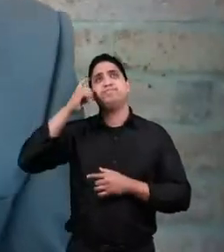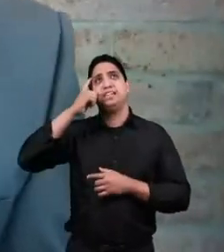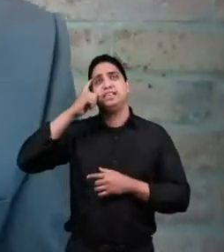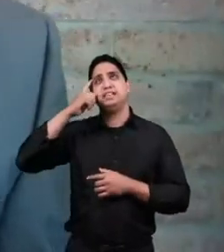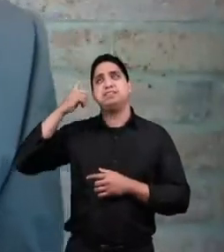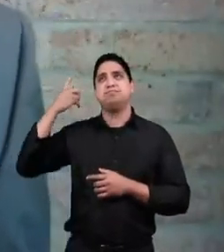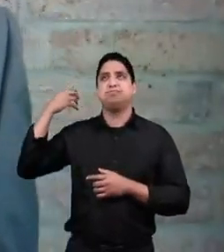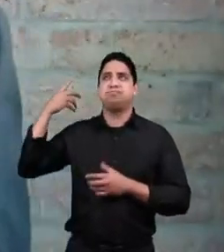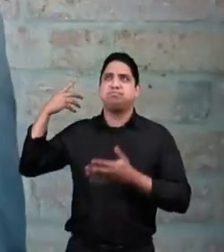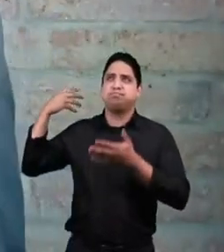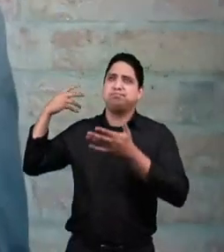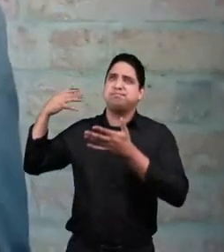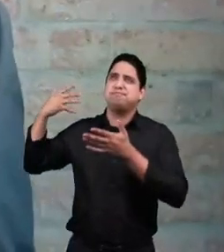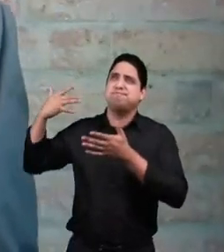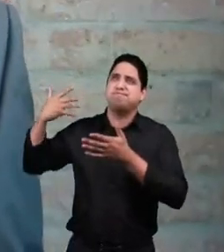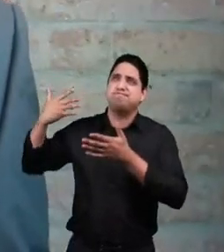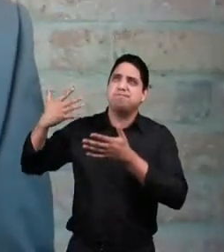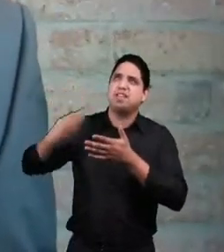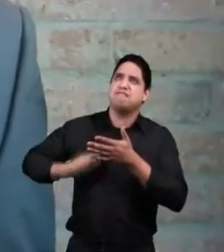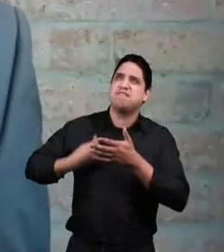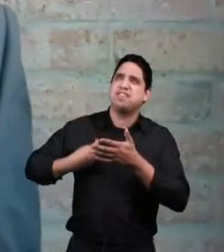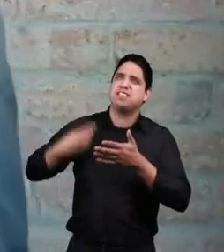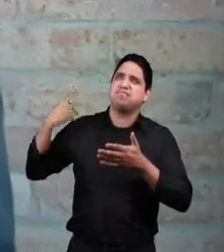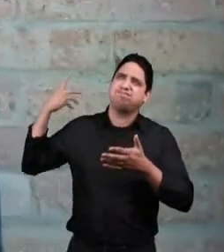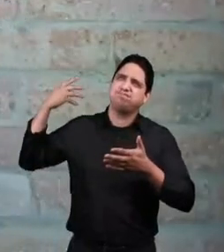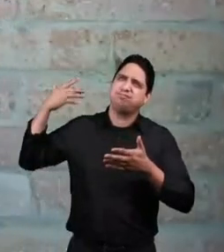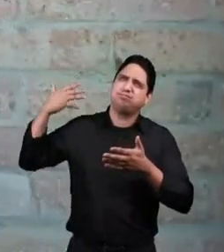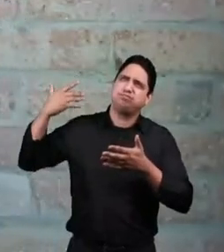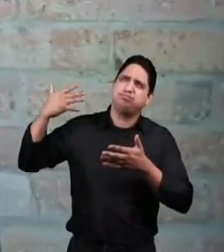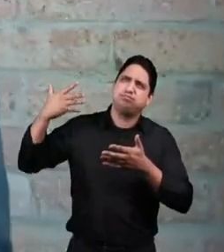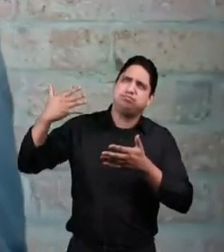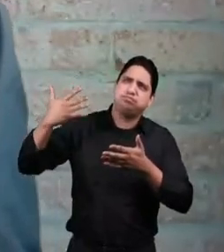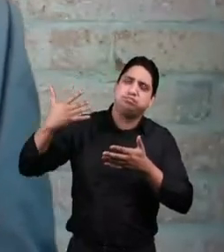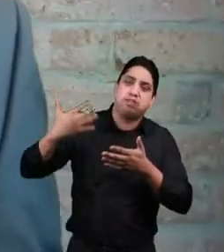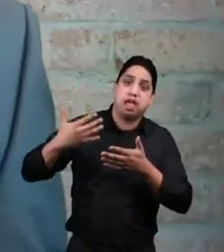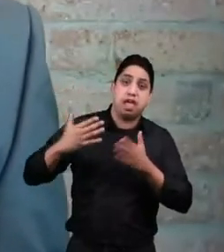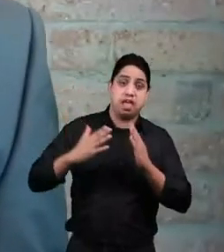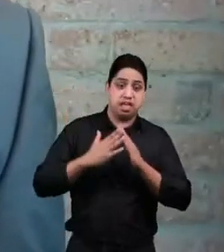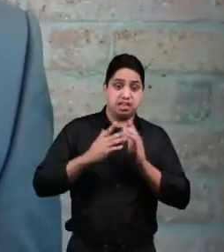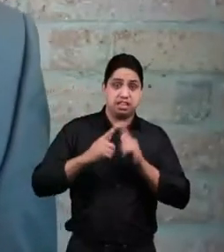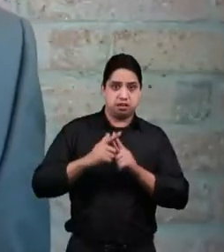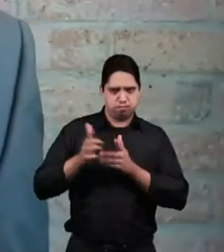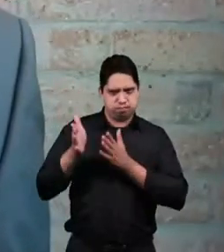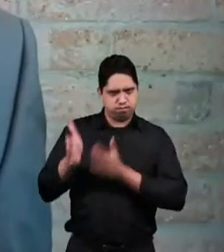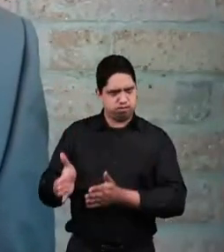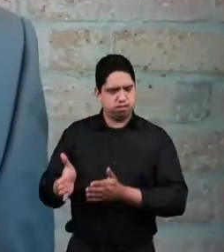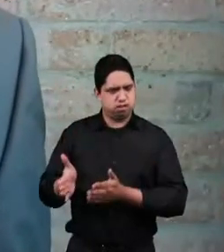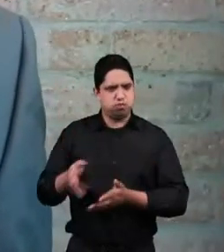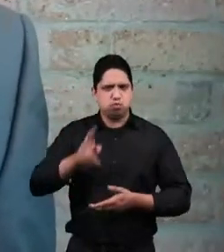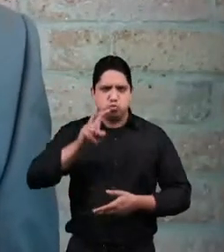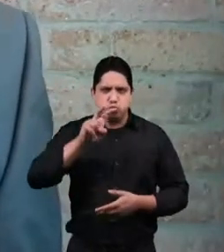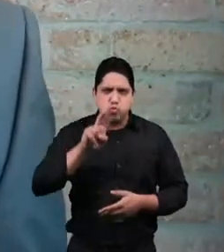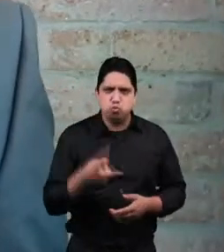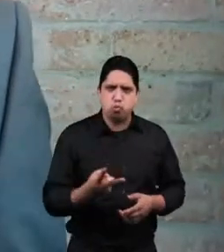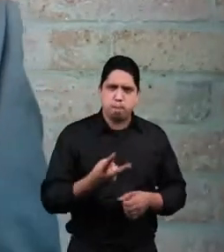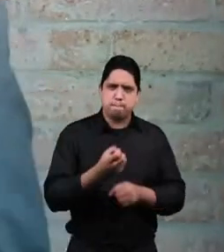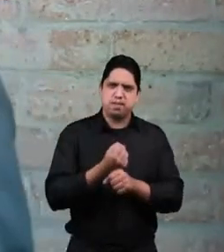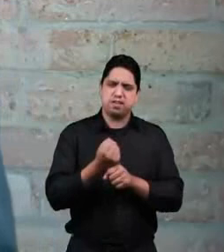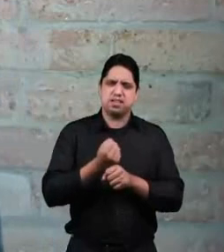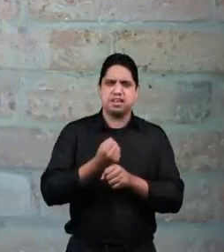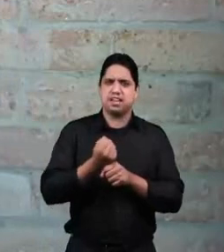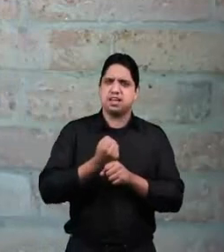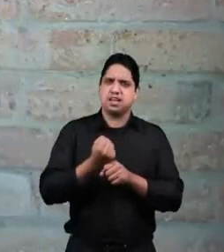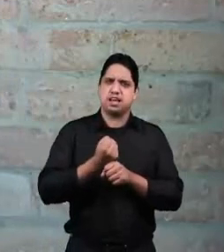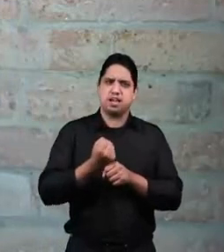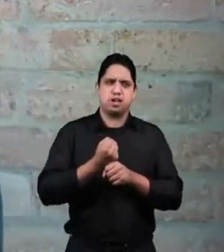back and sees its career. The church has been going for